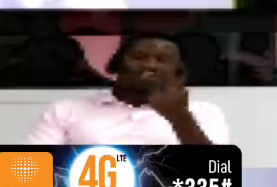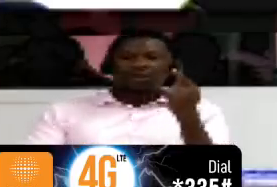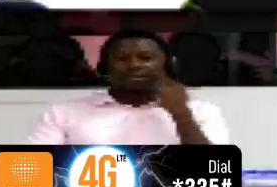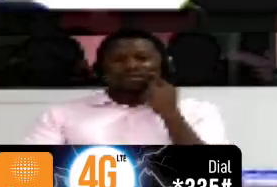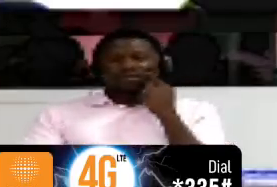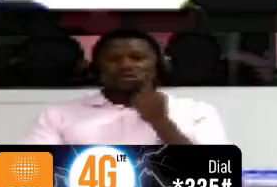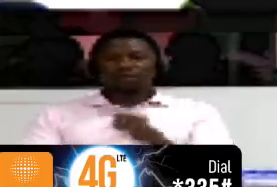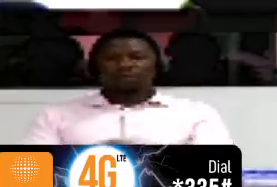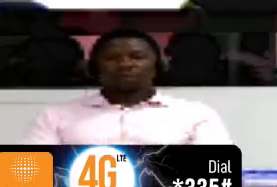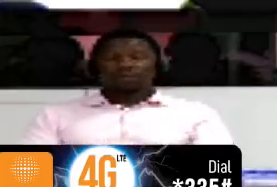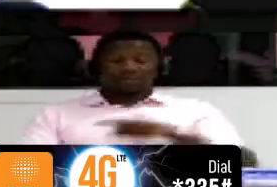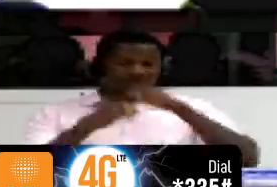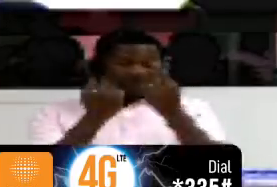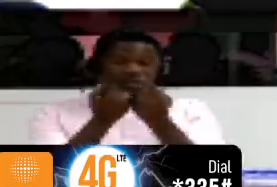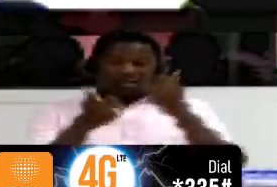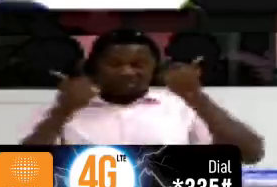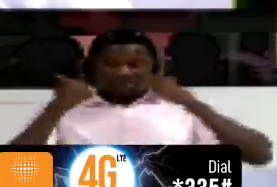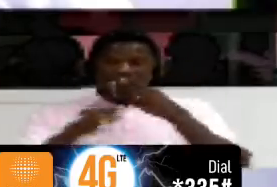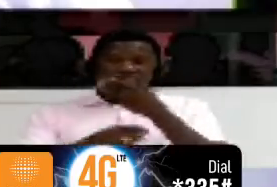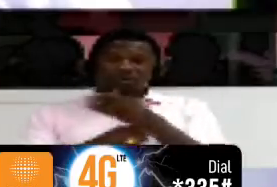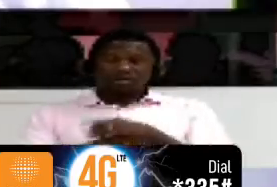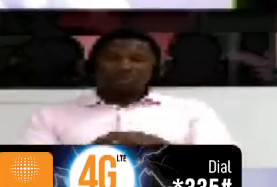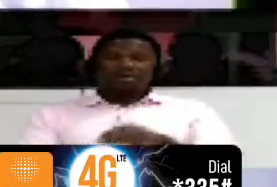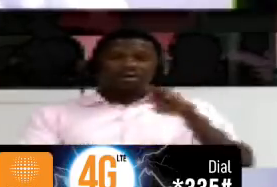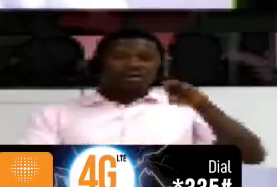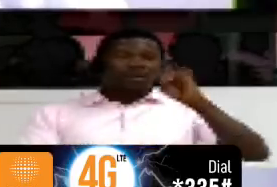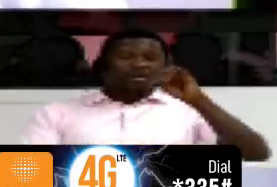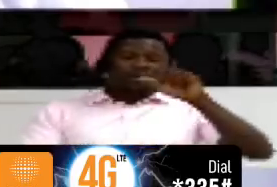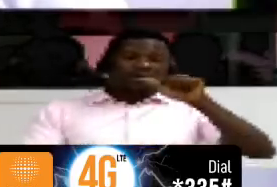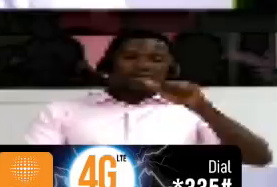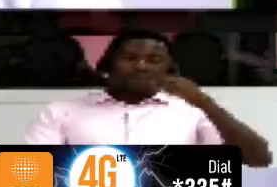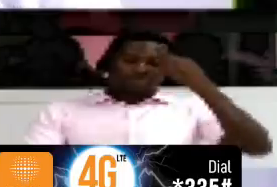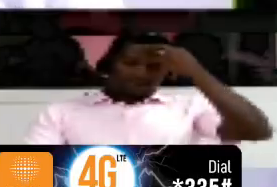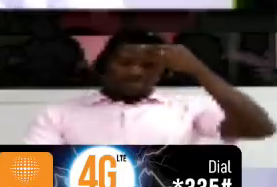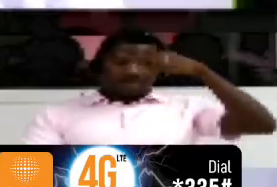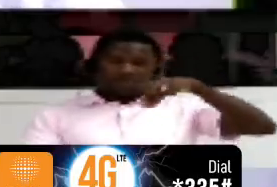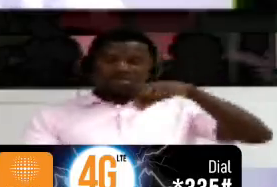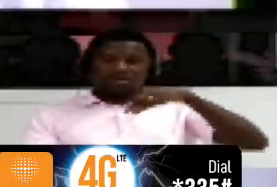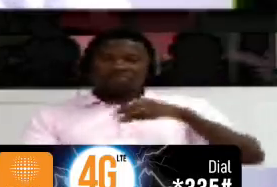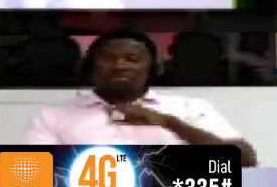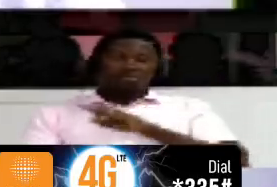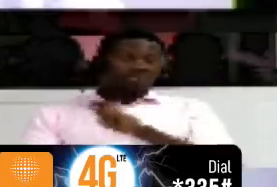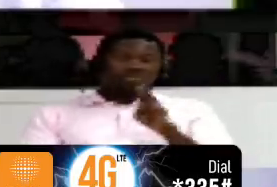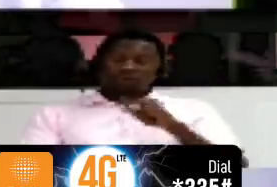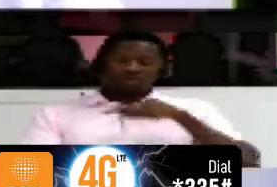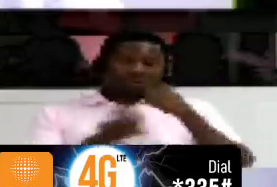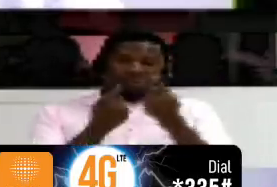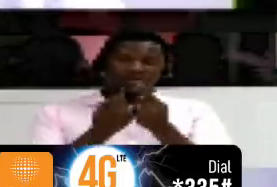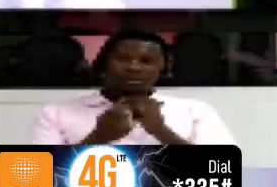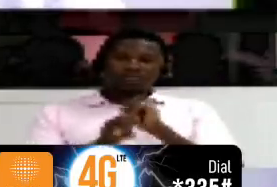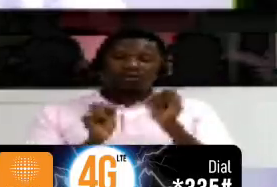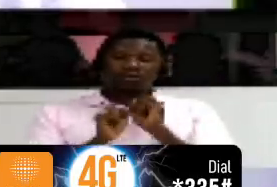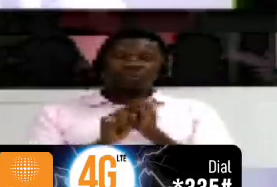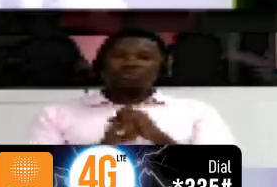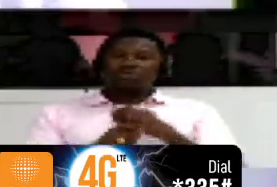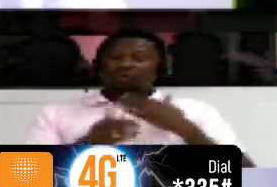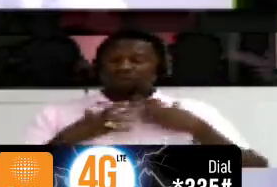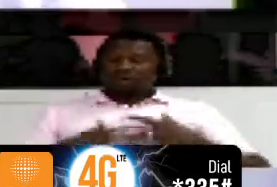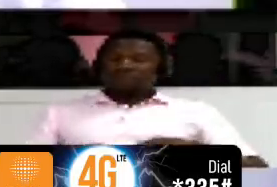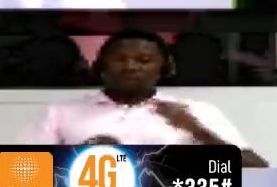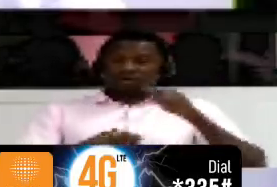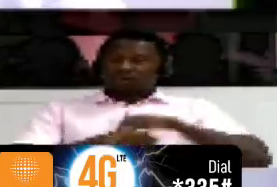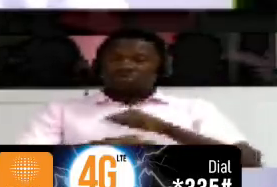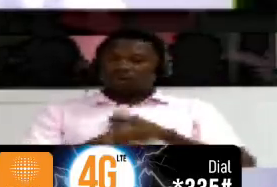Did anything happen to you at the NIA headquarters? No, not actually. No physical torture, actually. I was